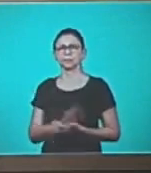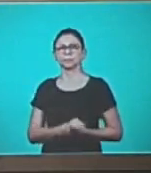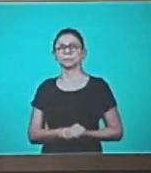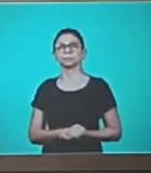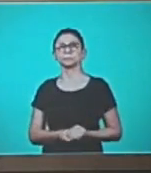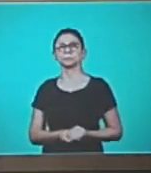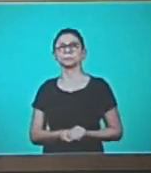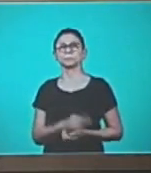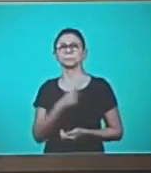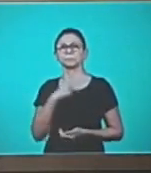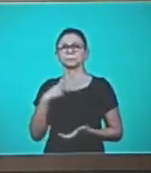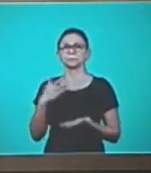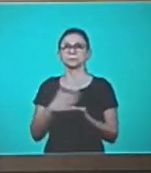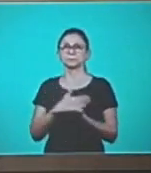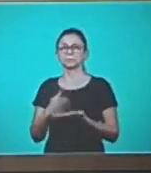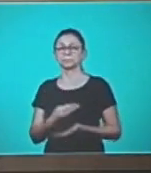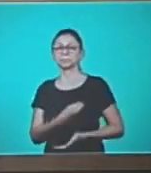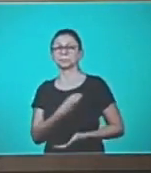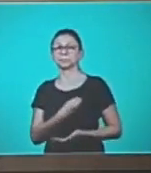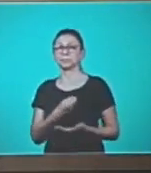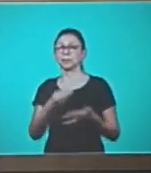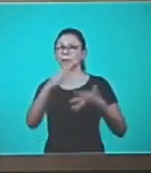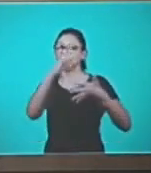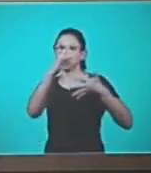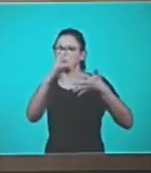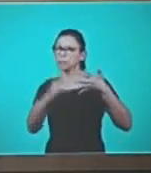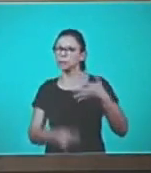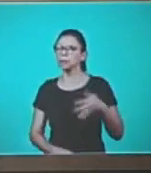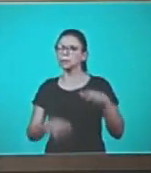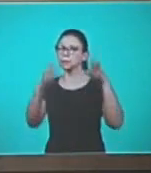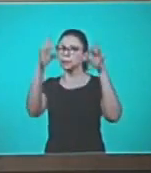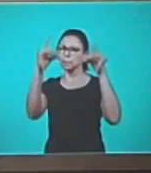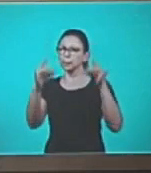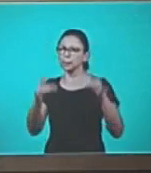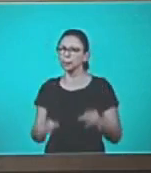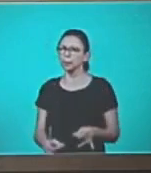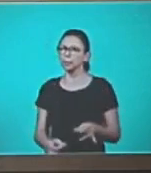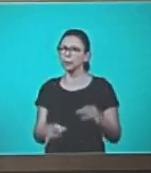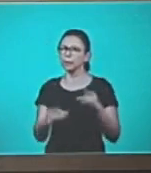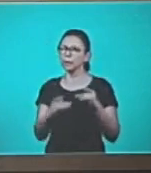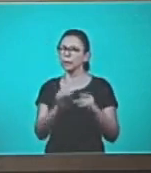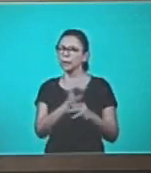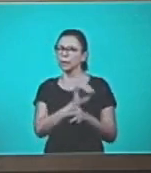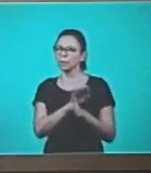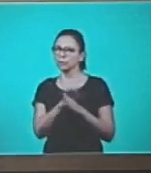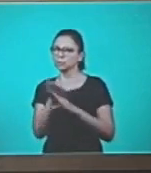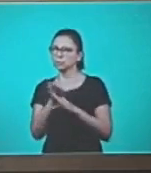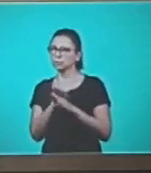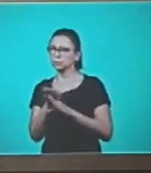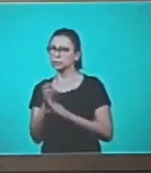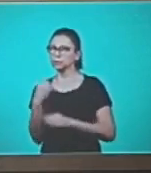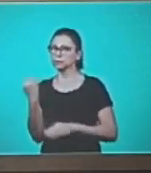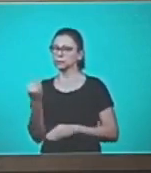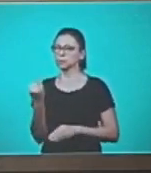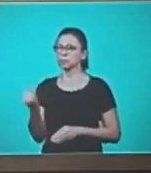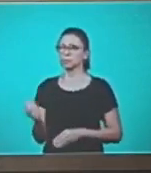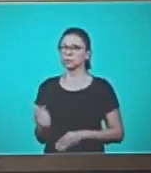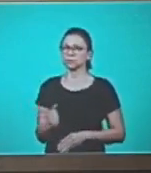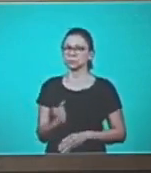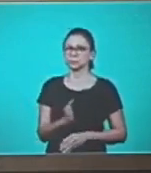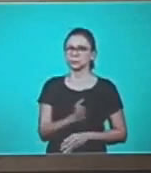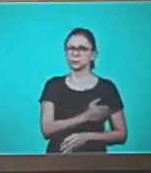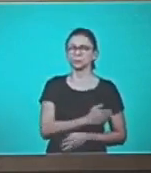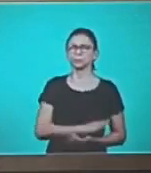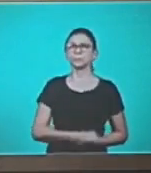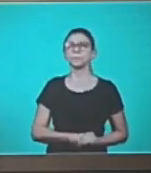a couple of pastors were present. I'm going to send a couple of details that are important so that you can take into account.